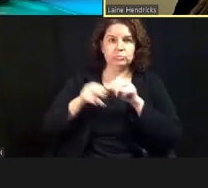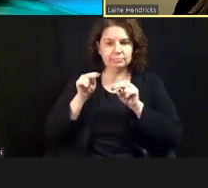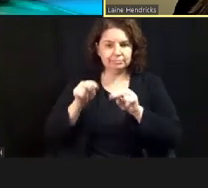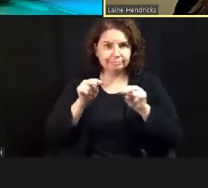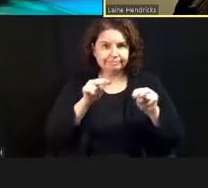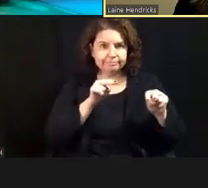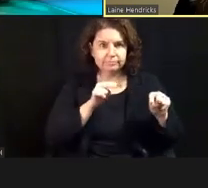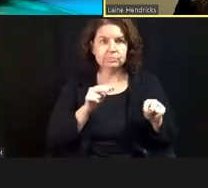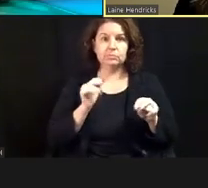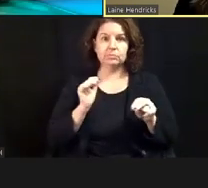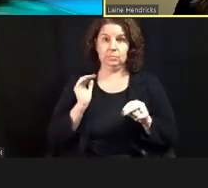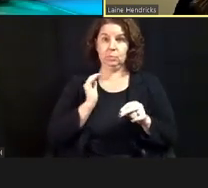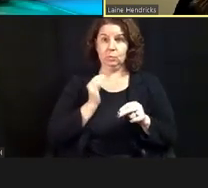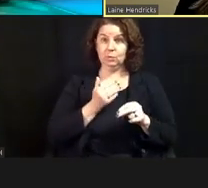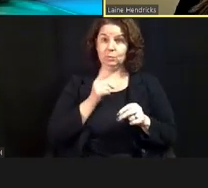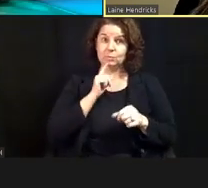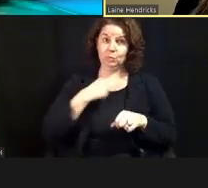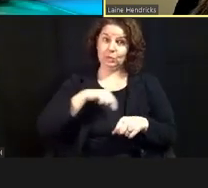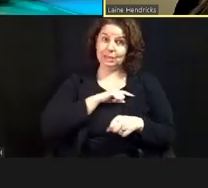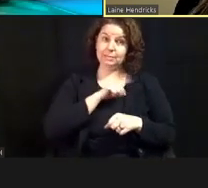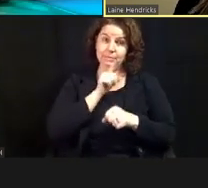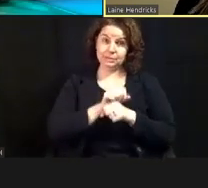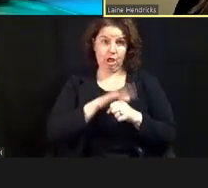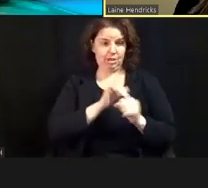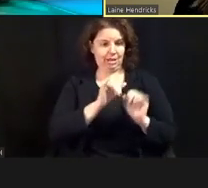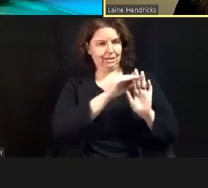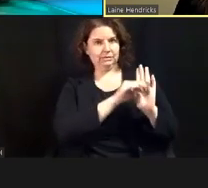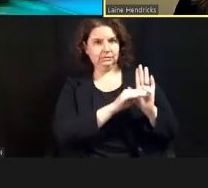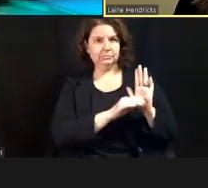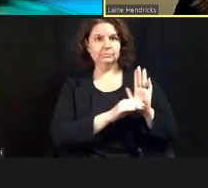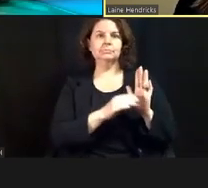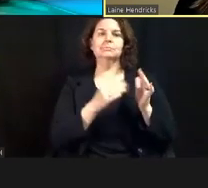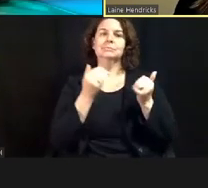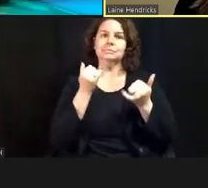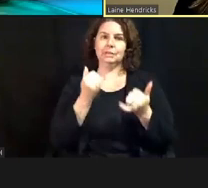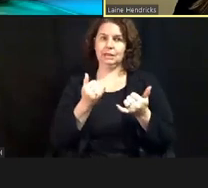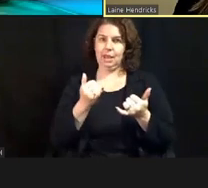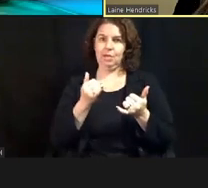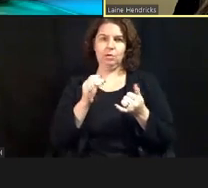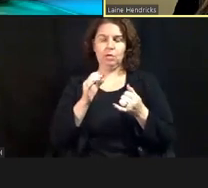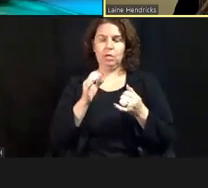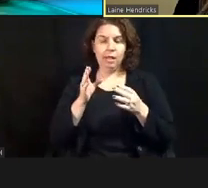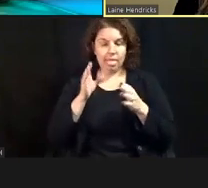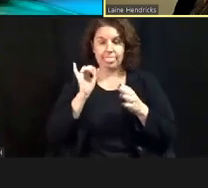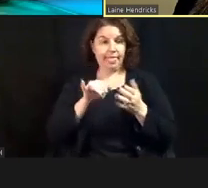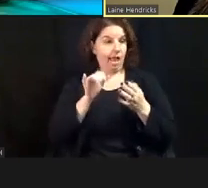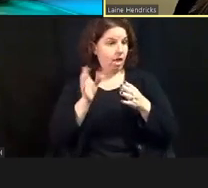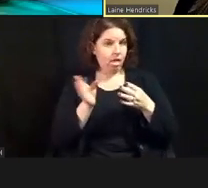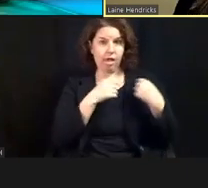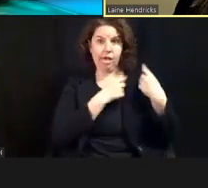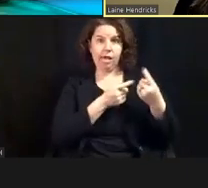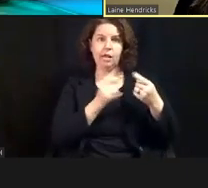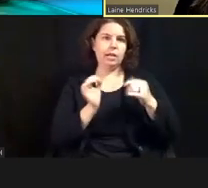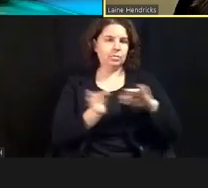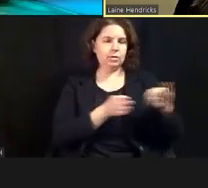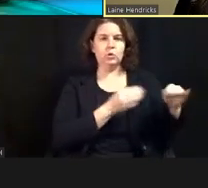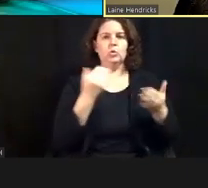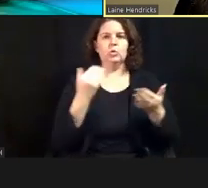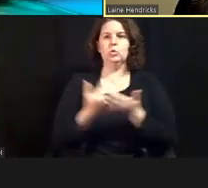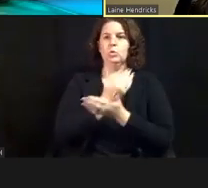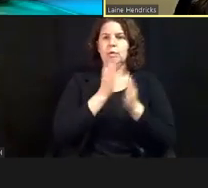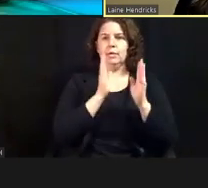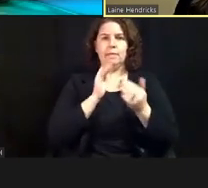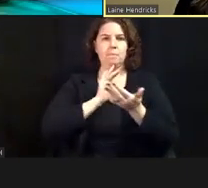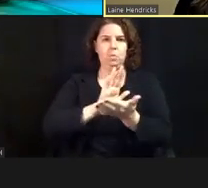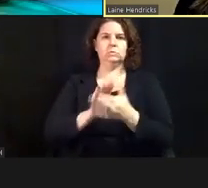seems like many Marin businesses would finally receive the green light to reopen indoors, the state pumped the brakes to further evaluate